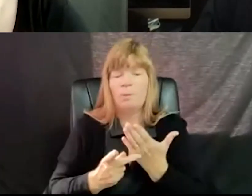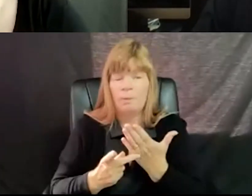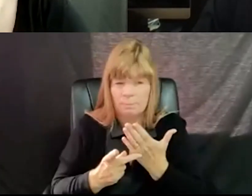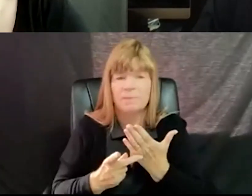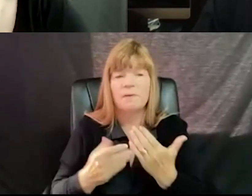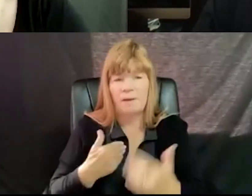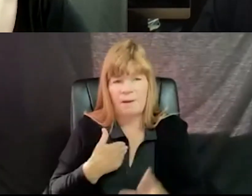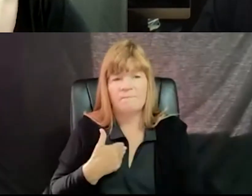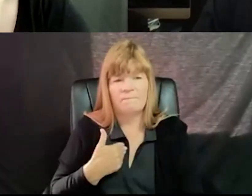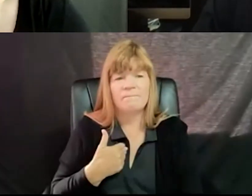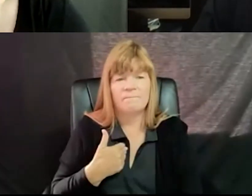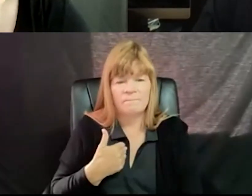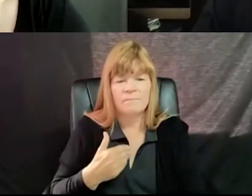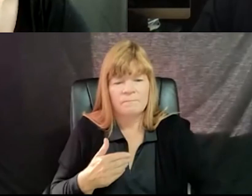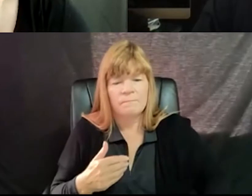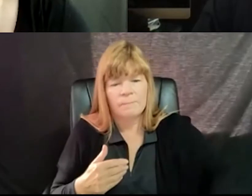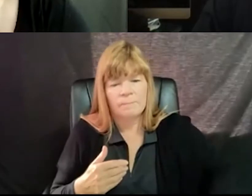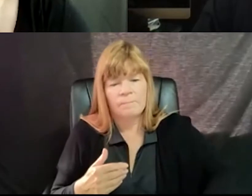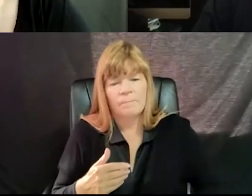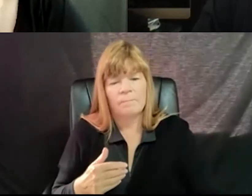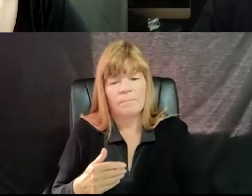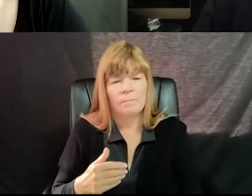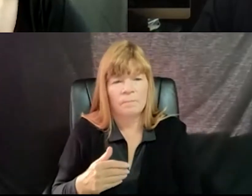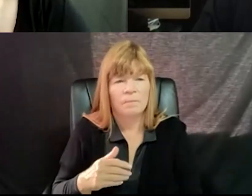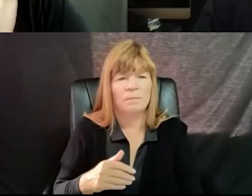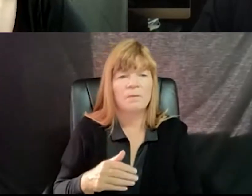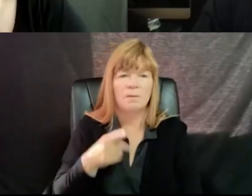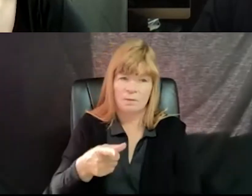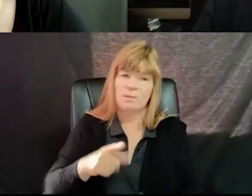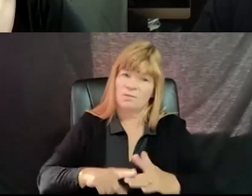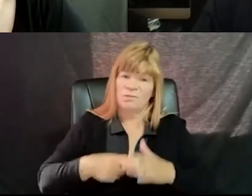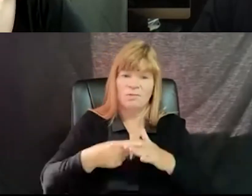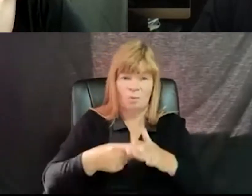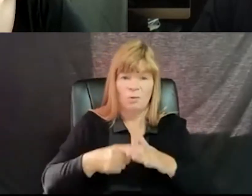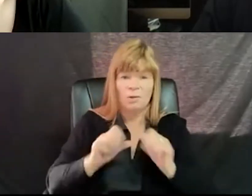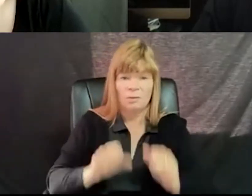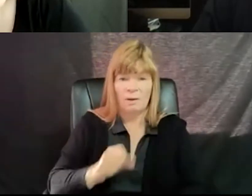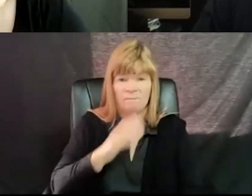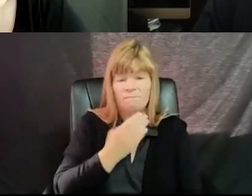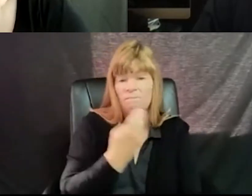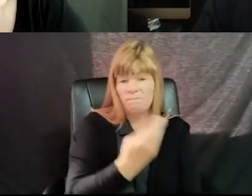the WIOA actually can start as early as age 14.